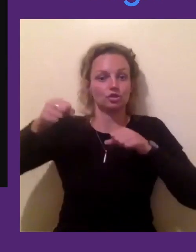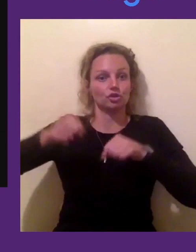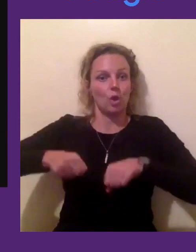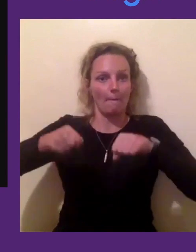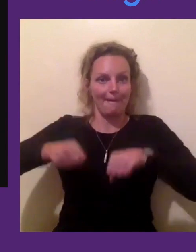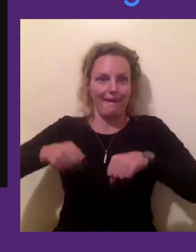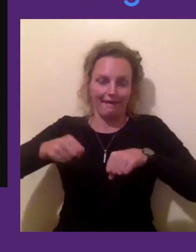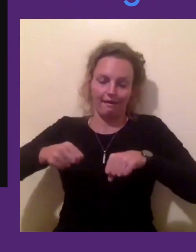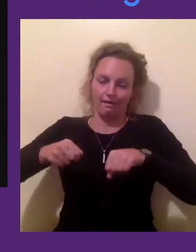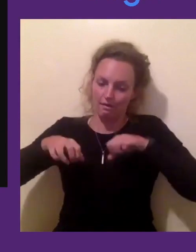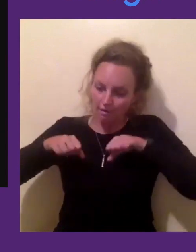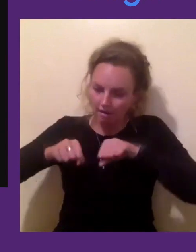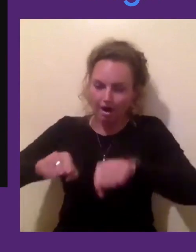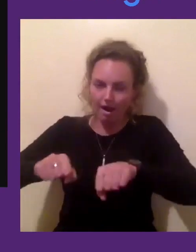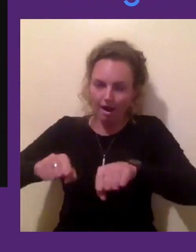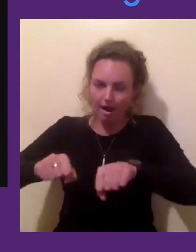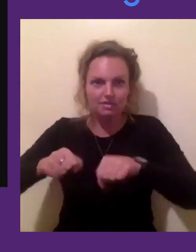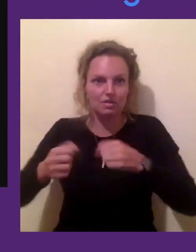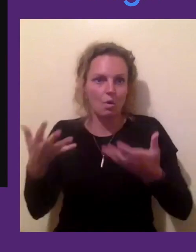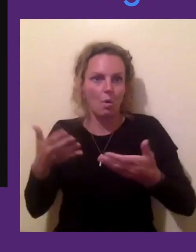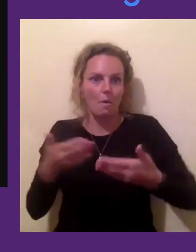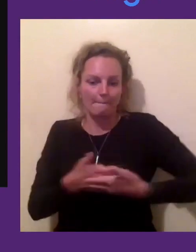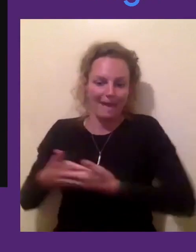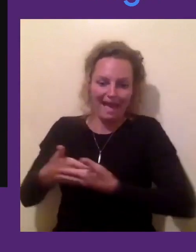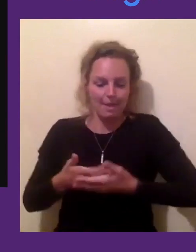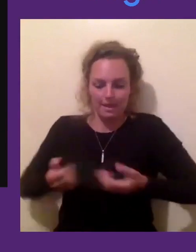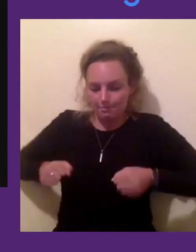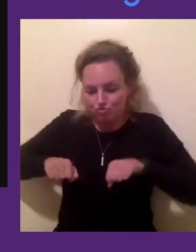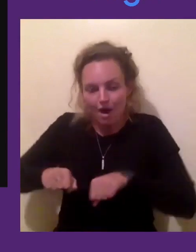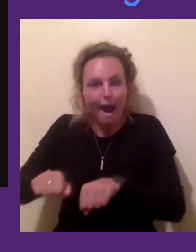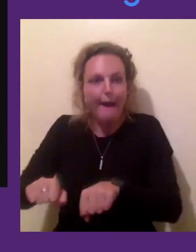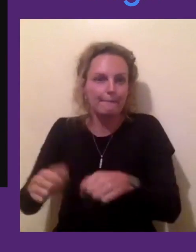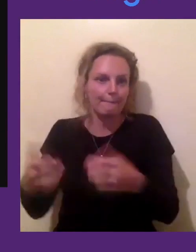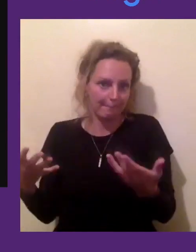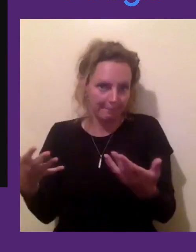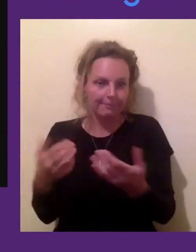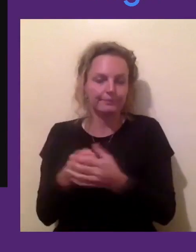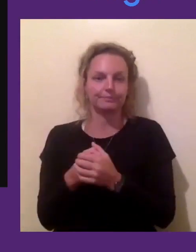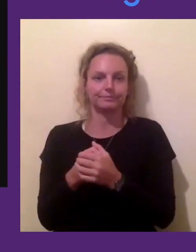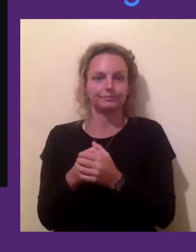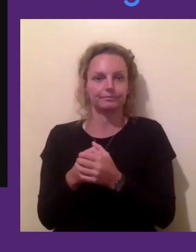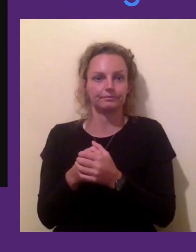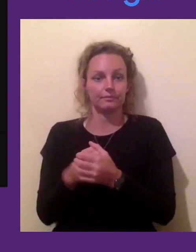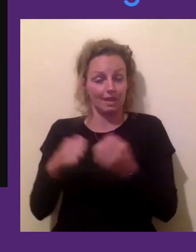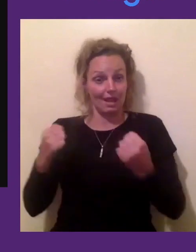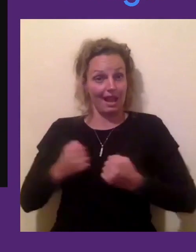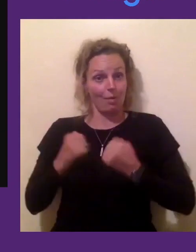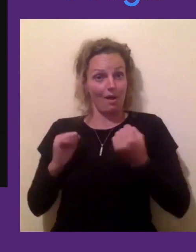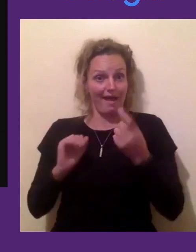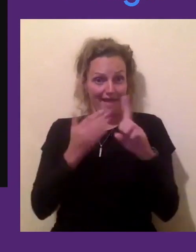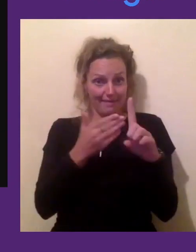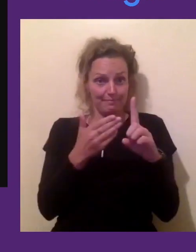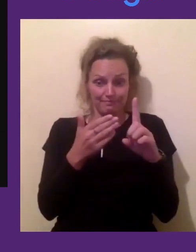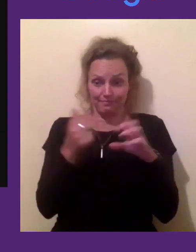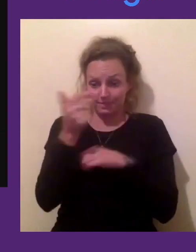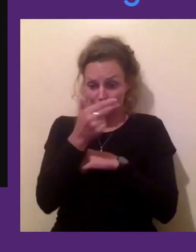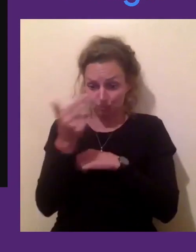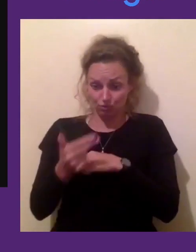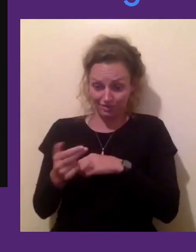Our global accessibility program approach is to deliver a full ecosystem accessibility, following the decarbonization